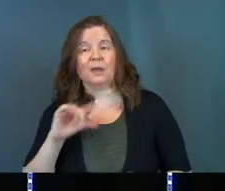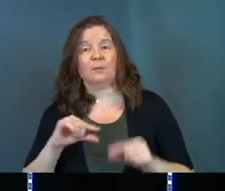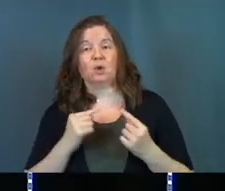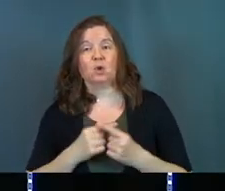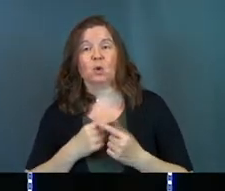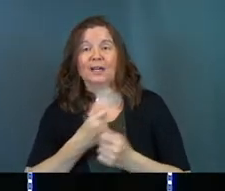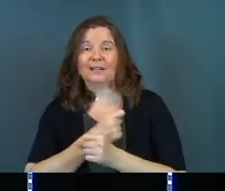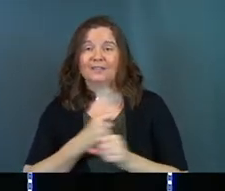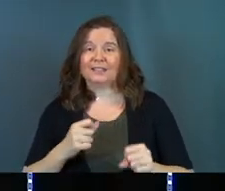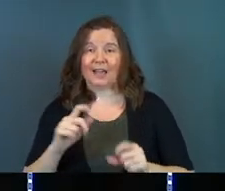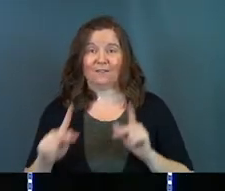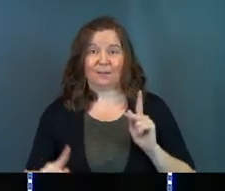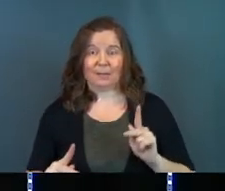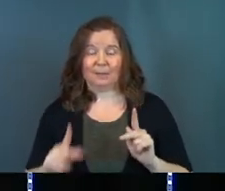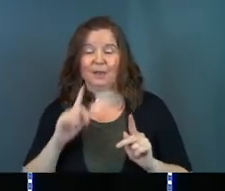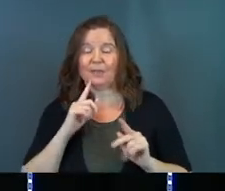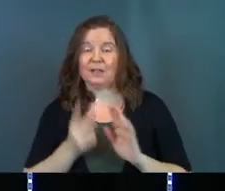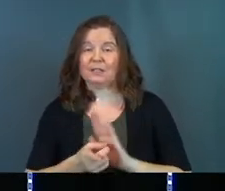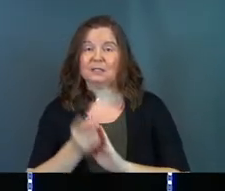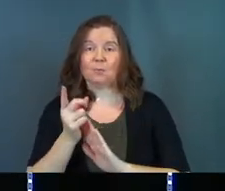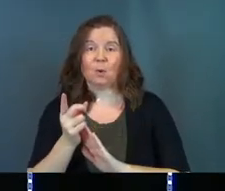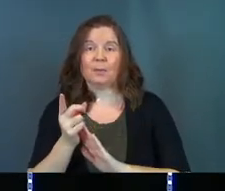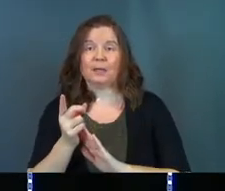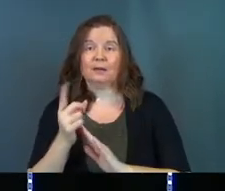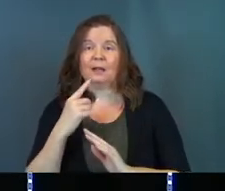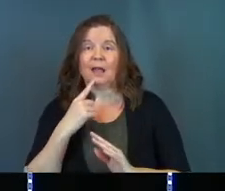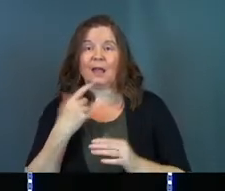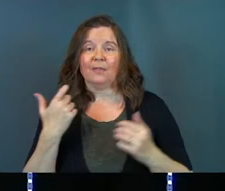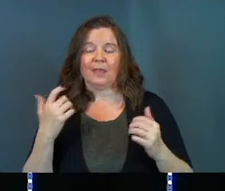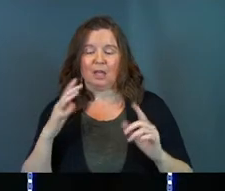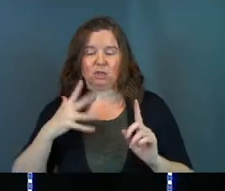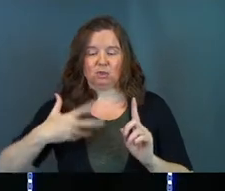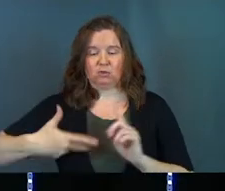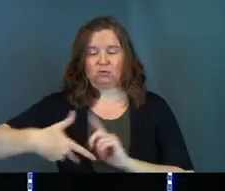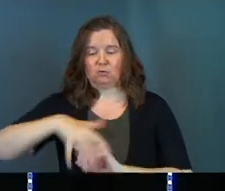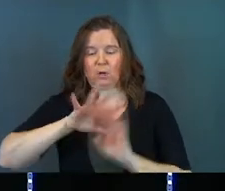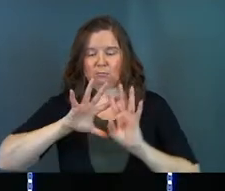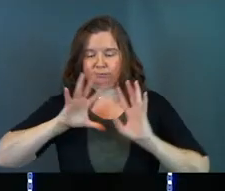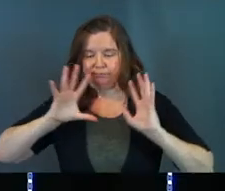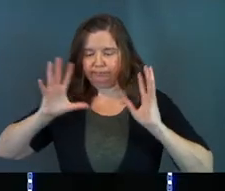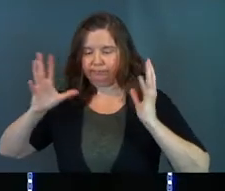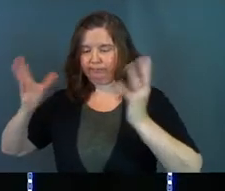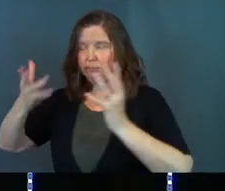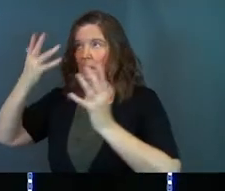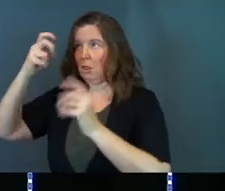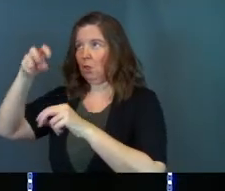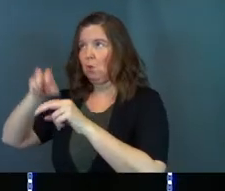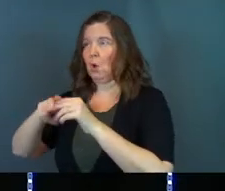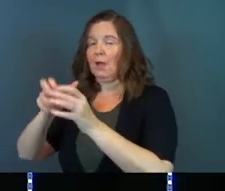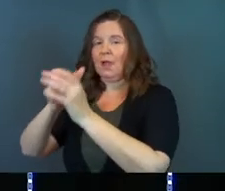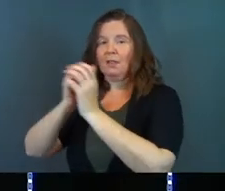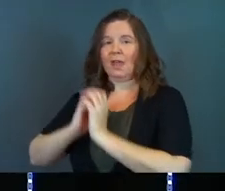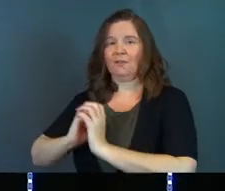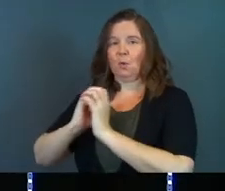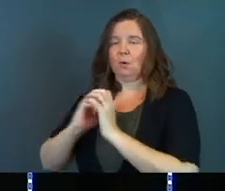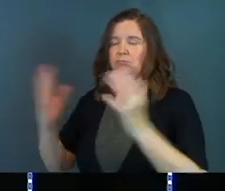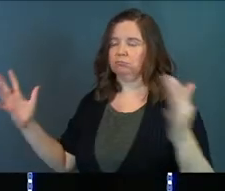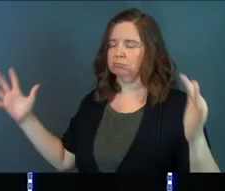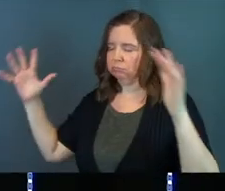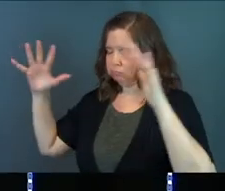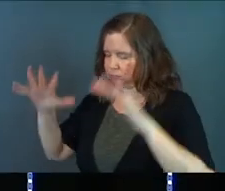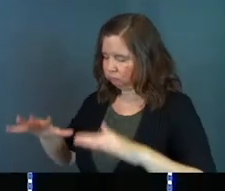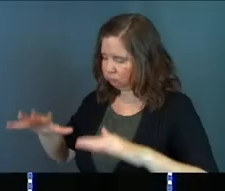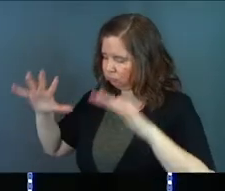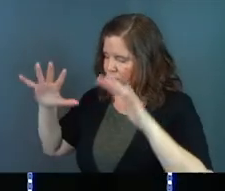a group of saved people. There's this moment and they surround God's throne and they start having a worship service around him. And it's a